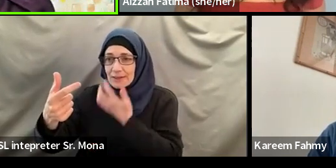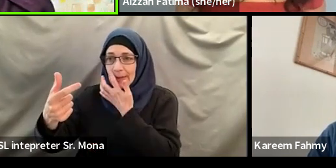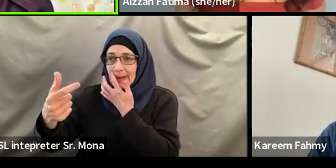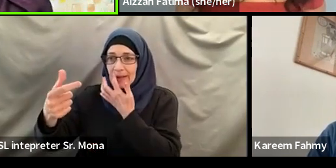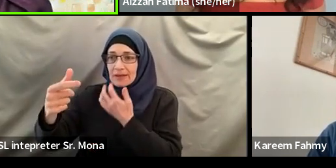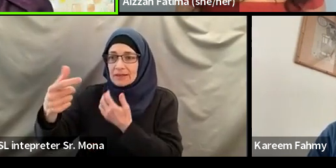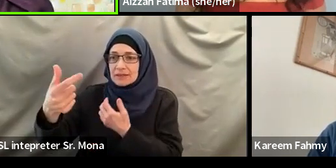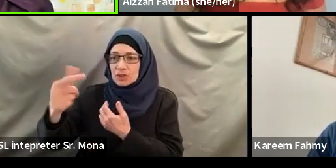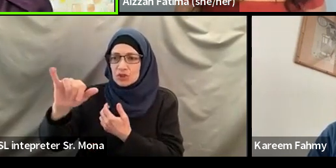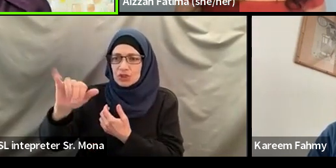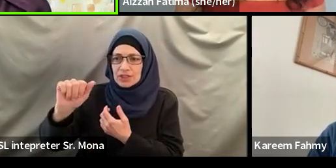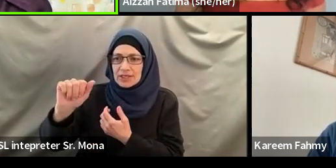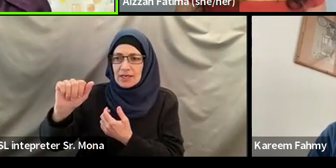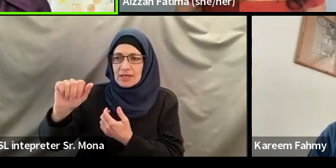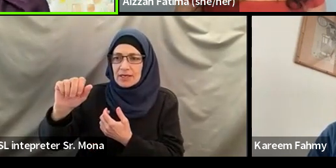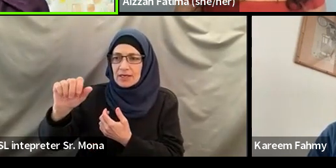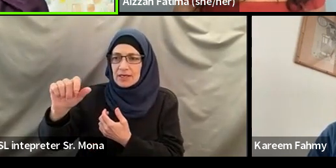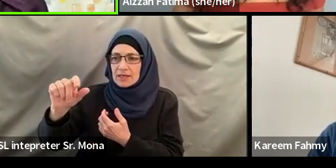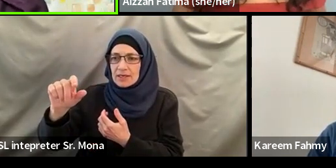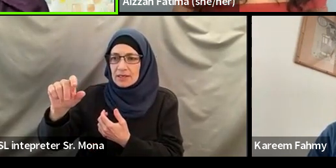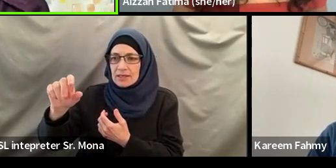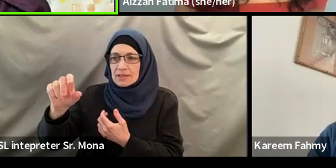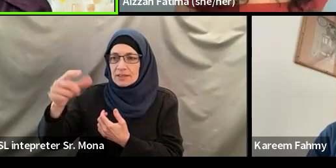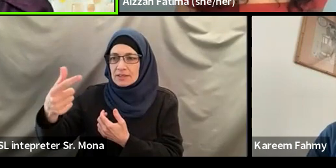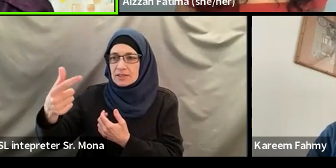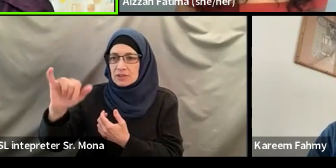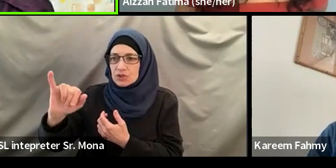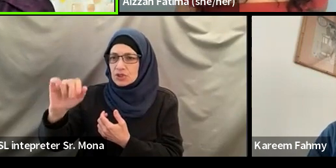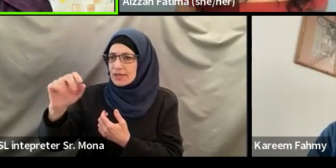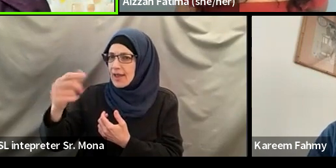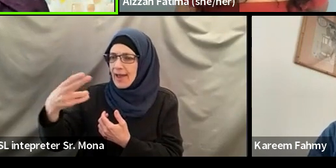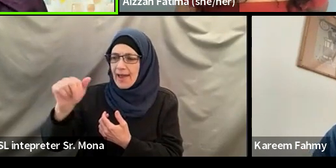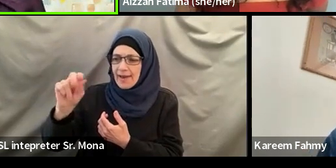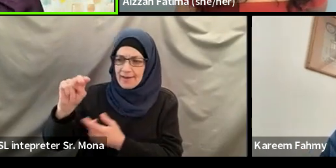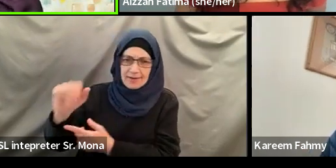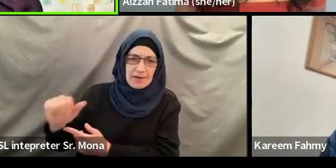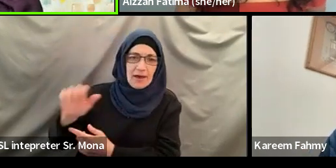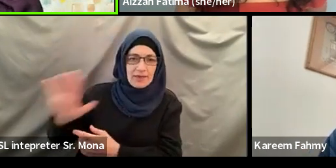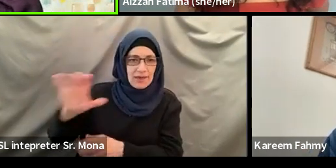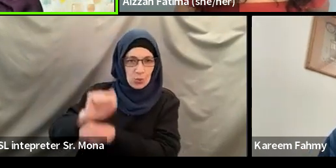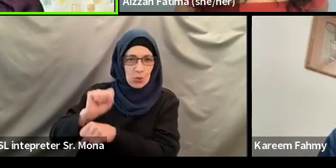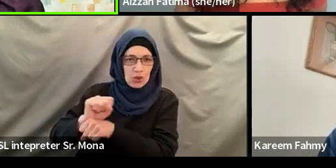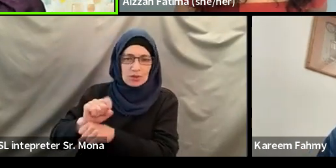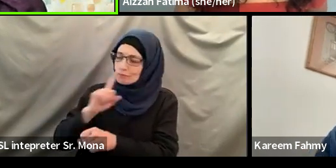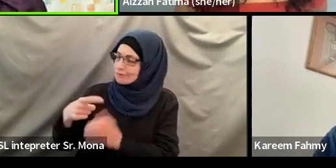testament to the hard work and love that went into it. Kareem, go ahead.